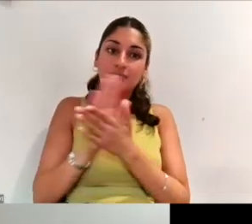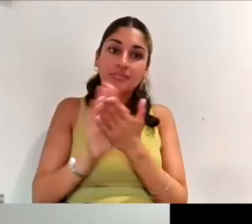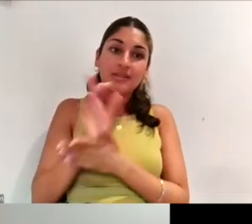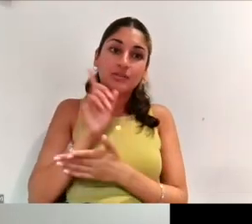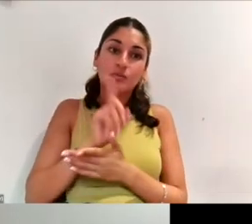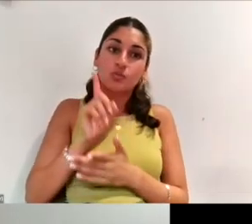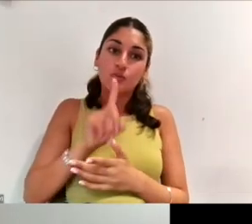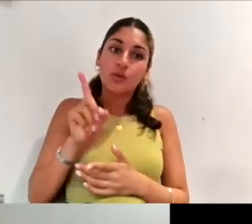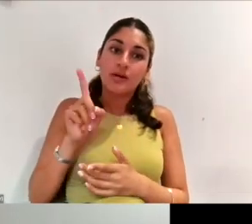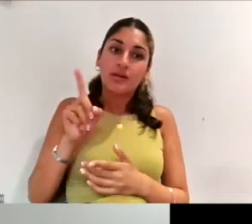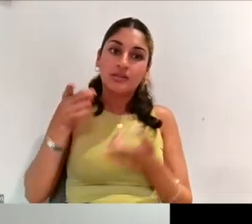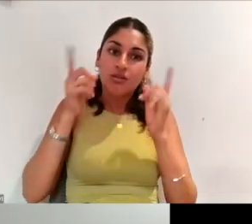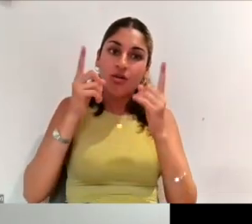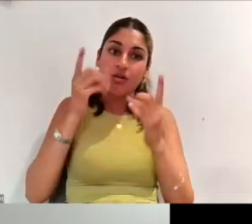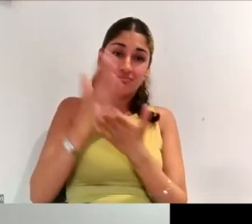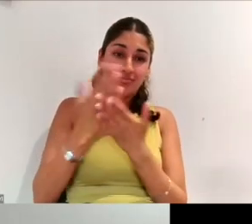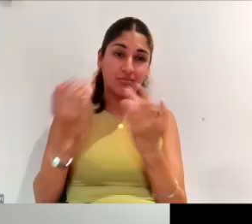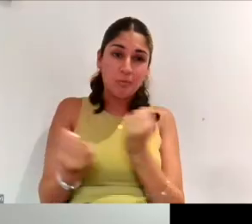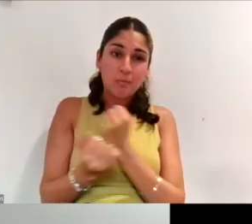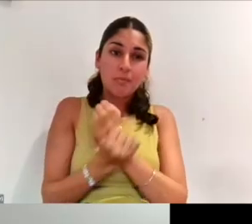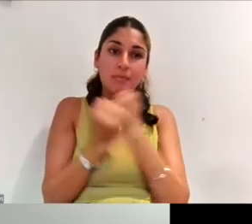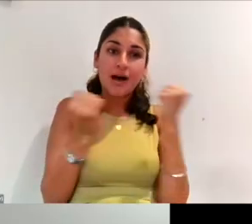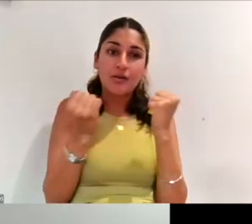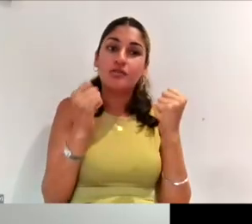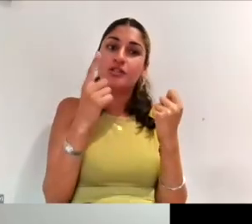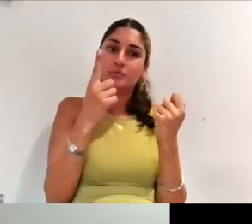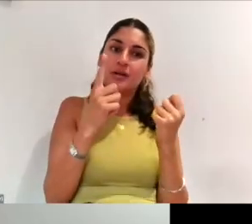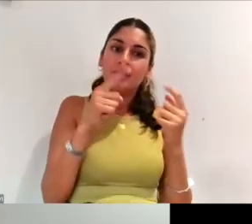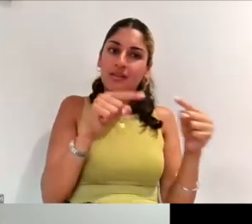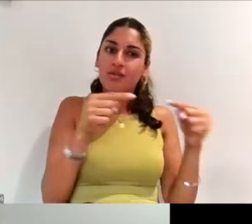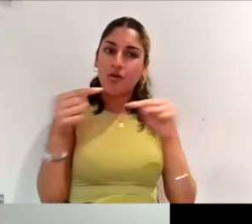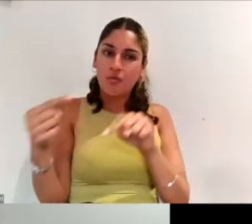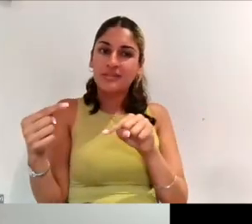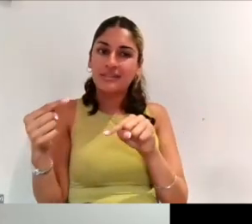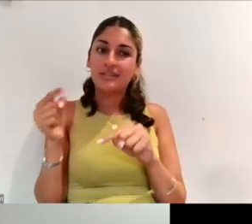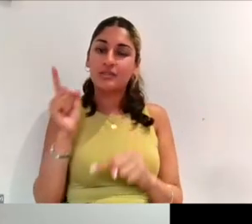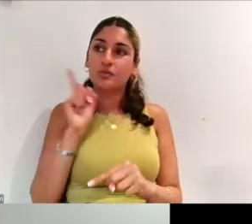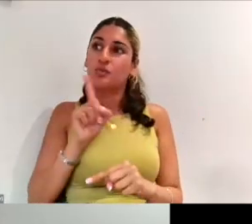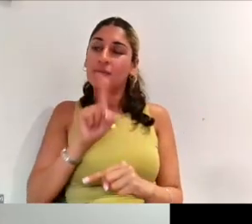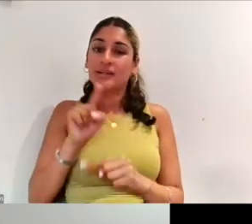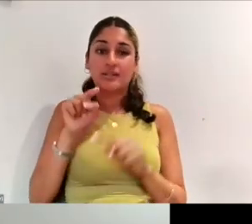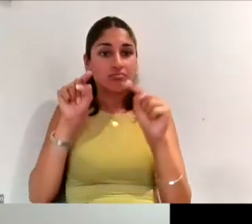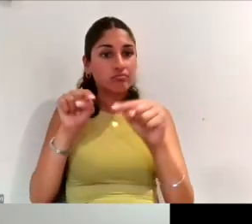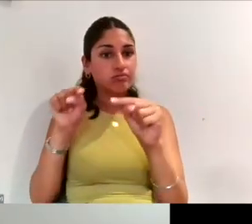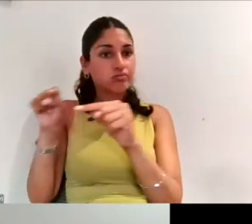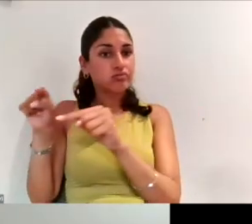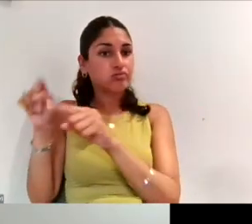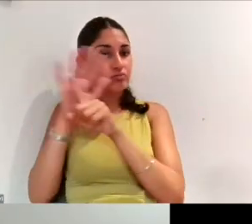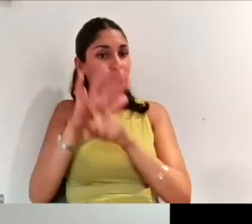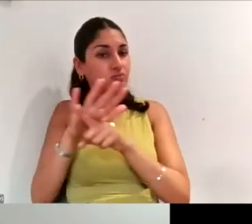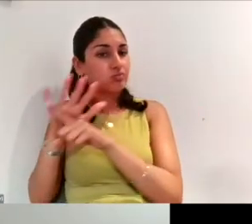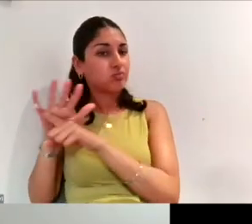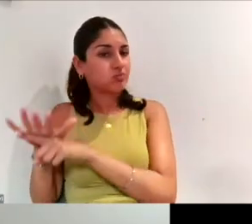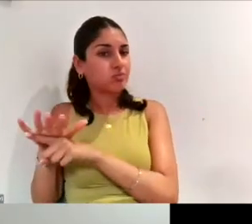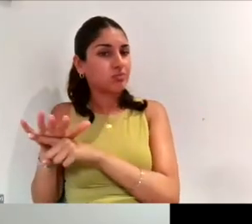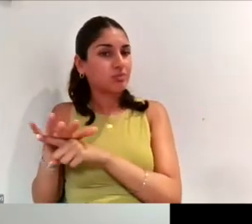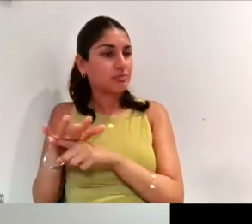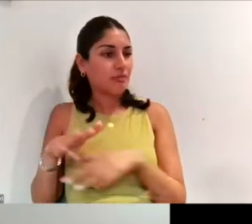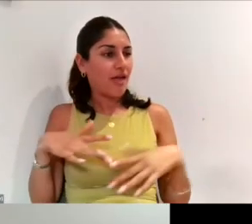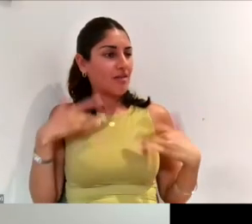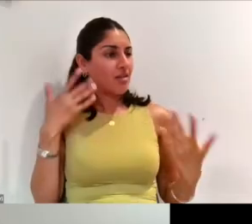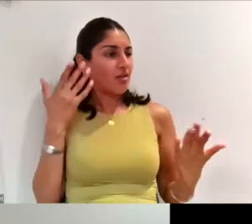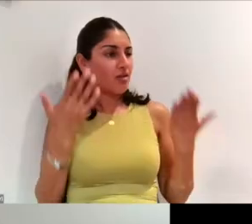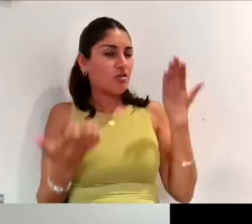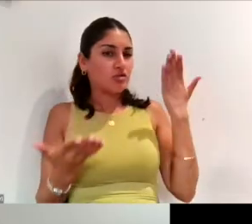powerful pedestal, and then almost on the other end it's the helplessness and it's the same female form, and that irony really stayed with